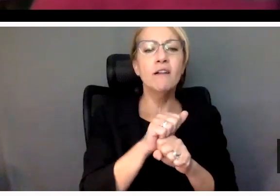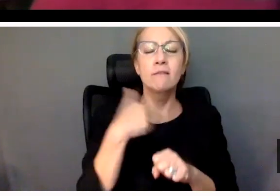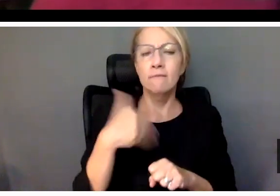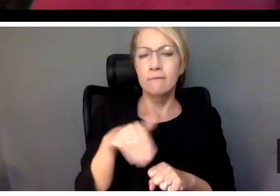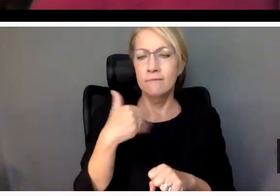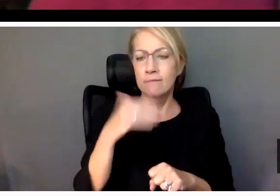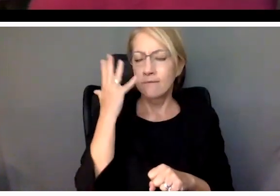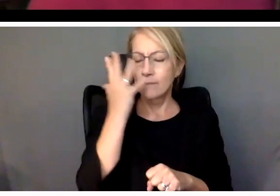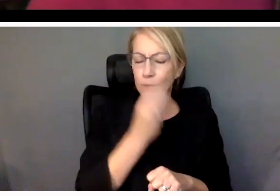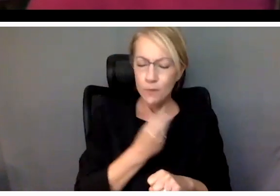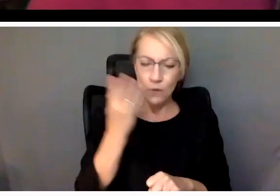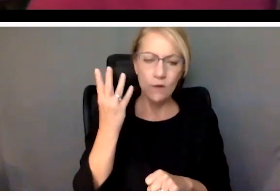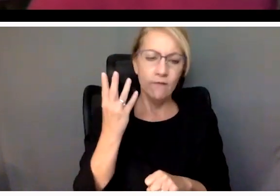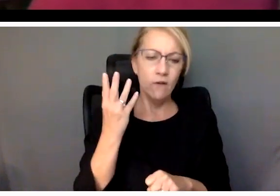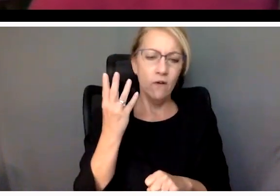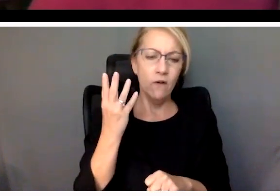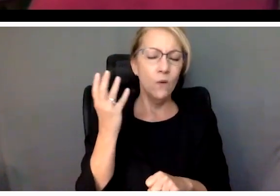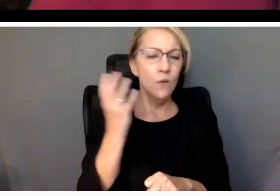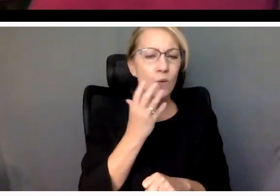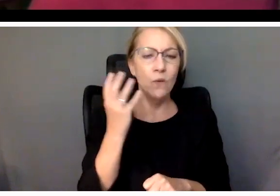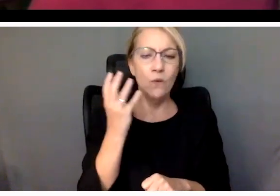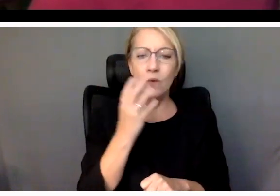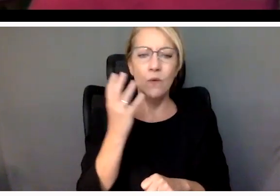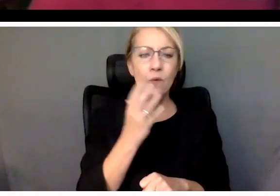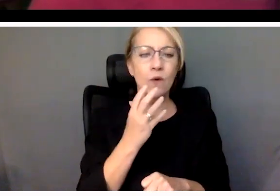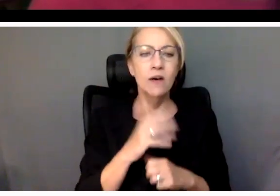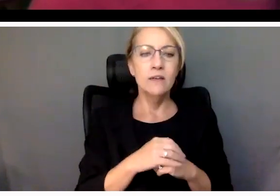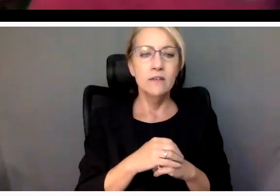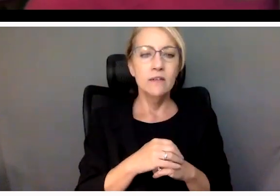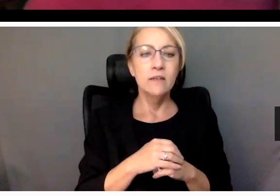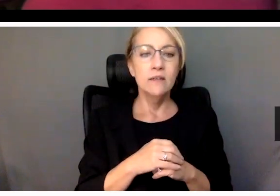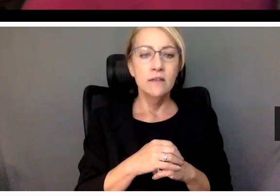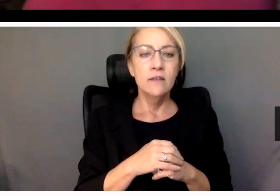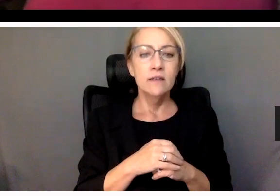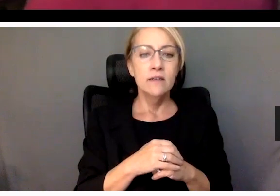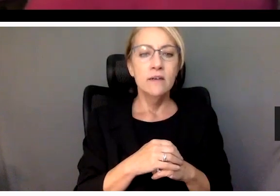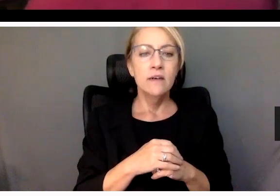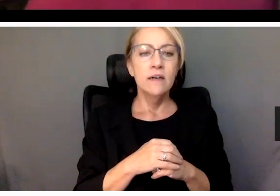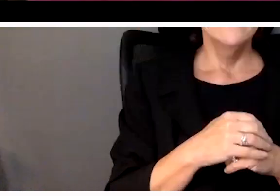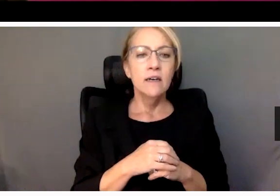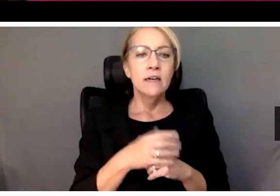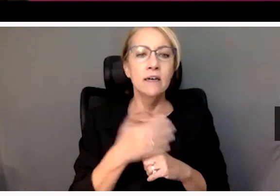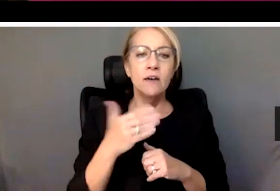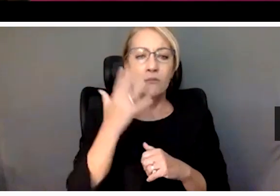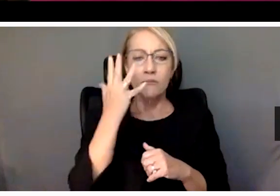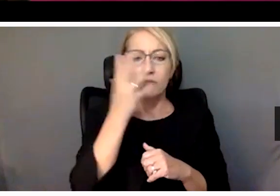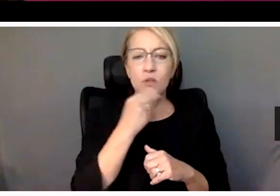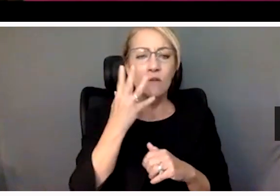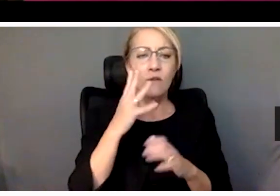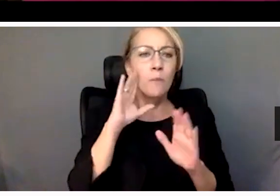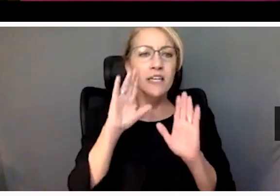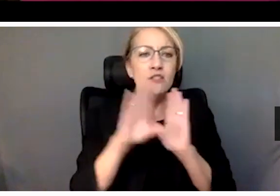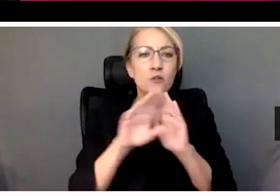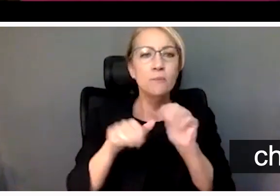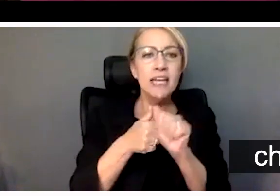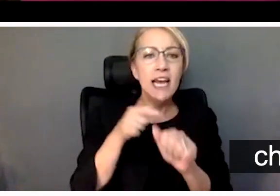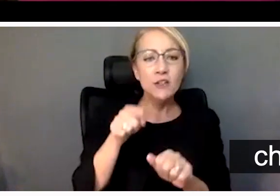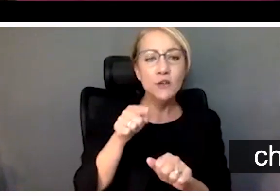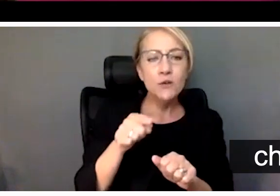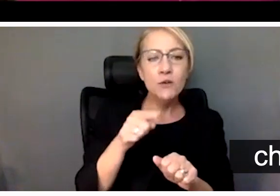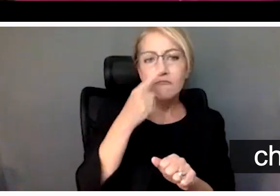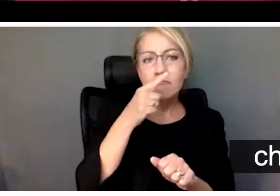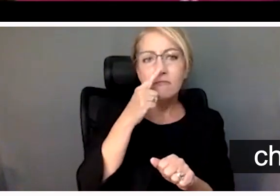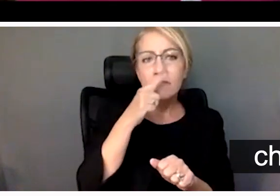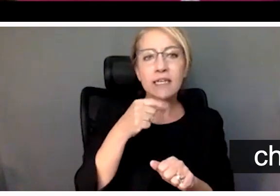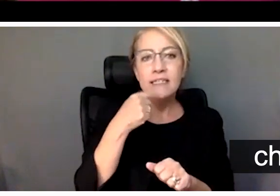beautiful, beautiful, gorgeous piece that you have behind you. So if you wouldn't mind telling the audience a little